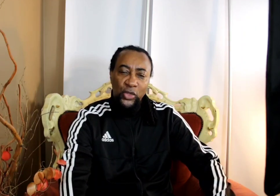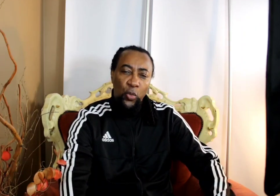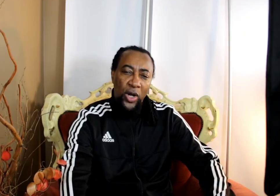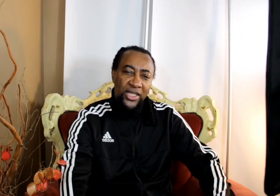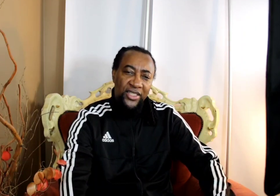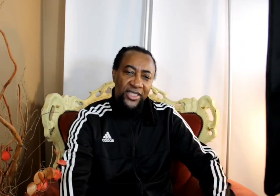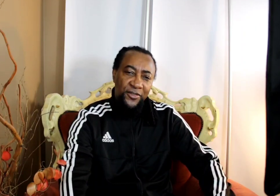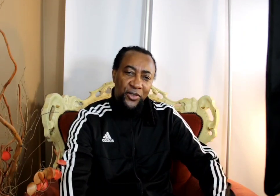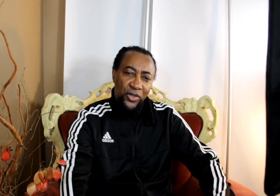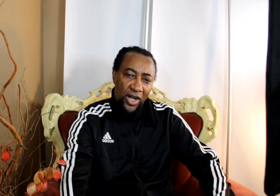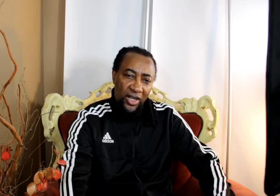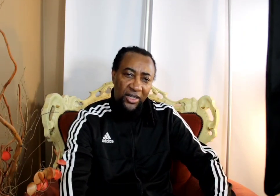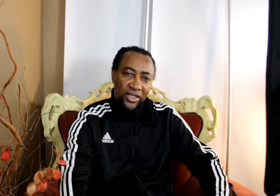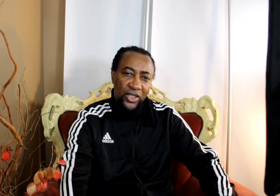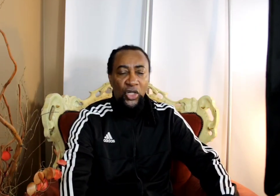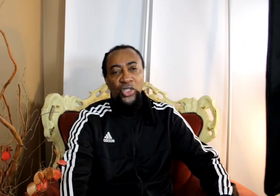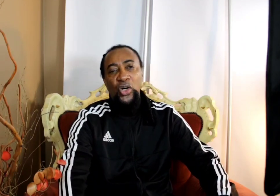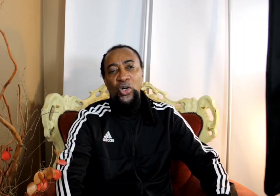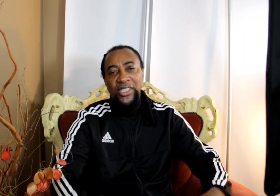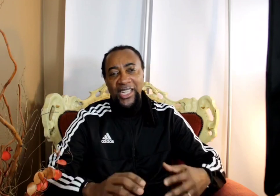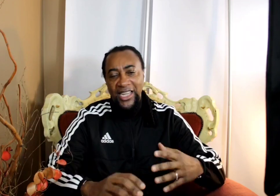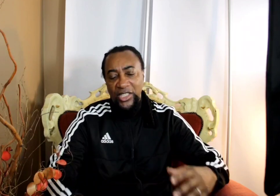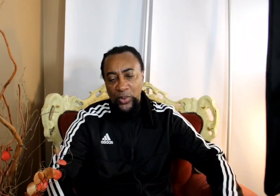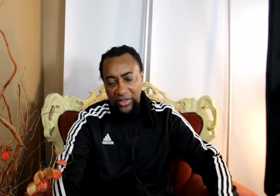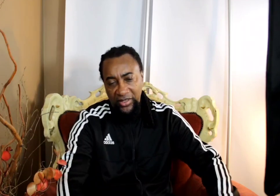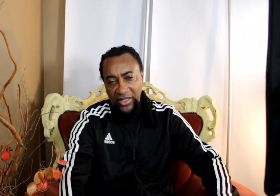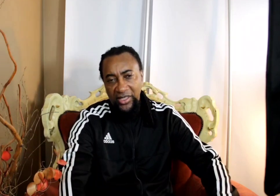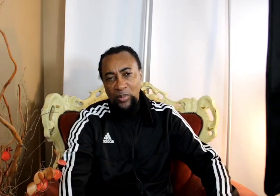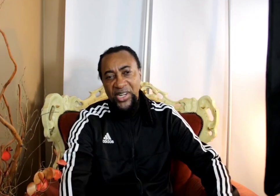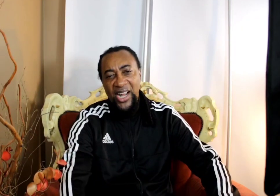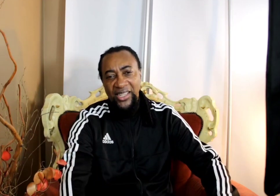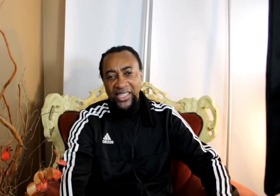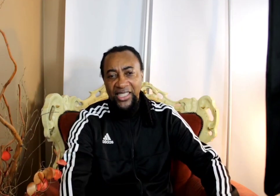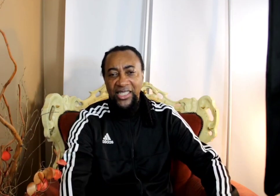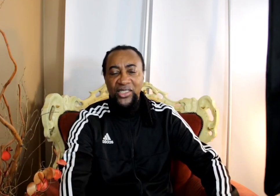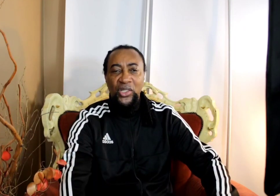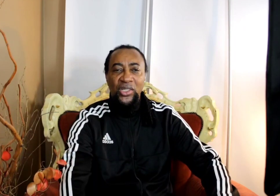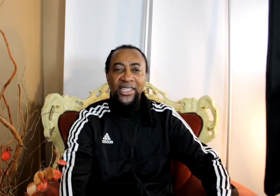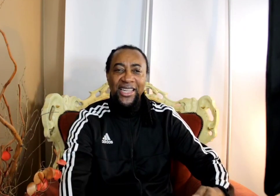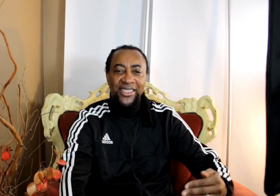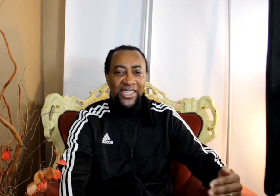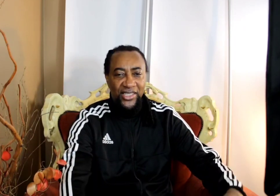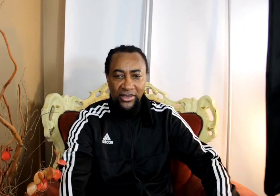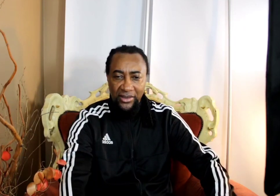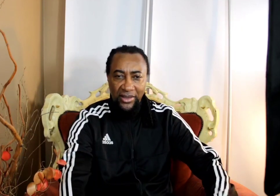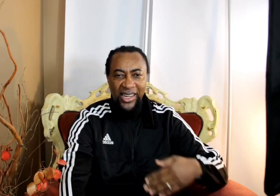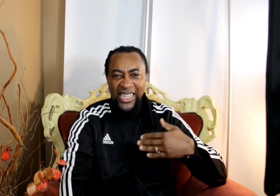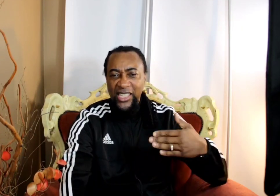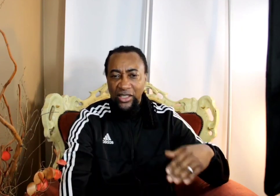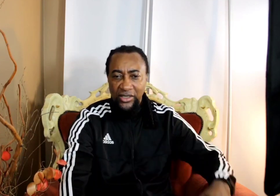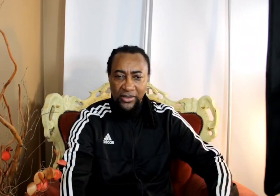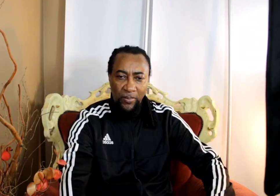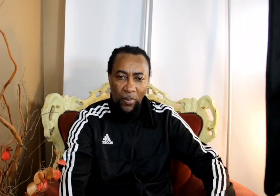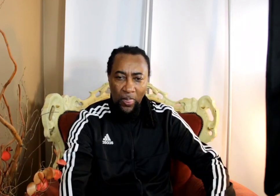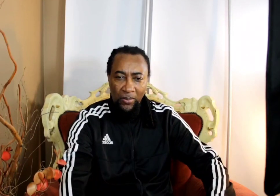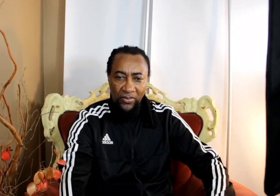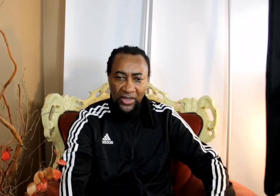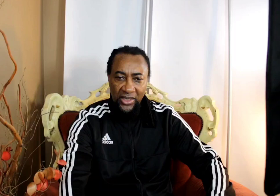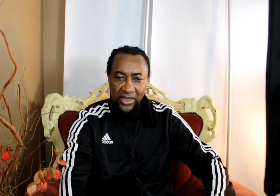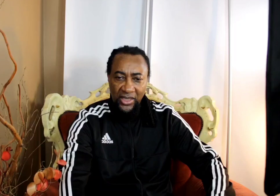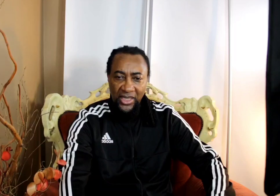want Jamaica to once and for all cut all ties with the monarchy and colonization. Clean cut.